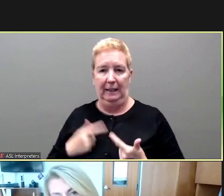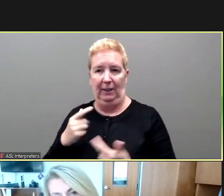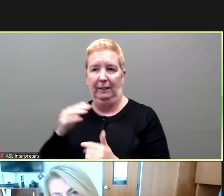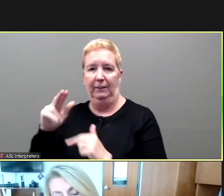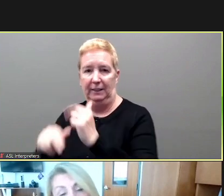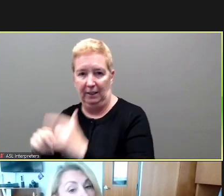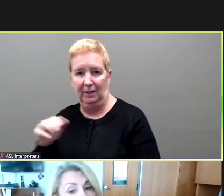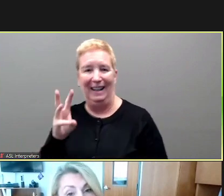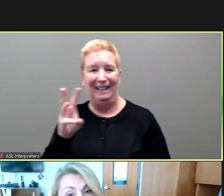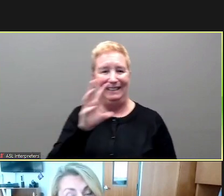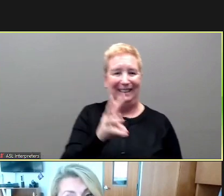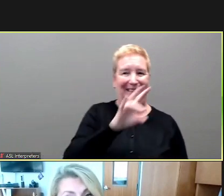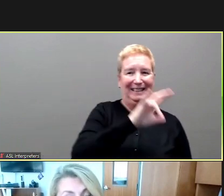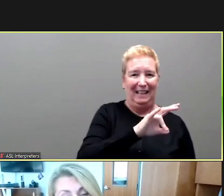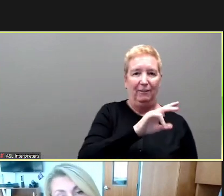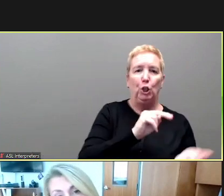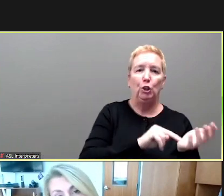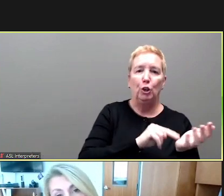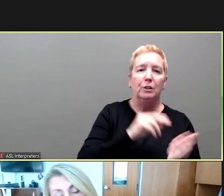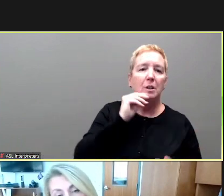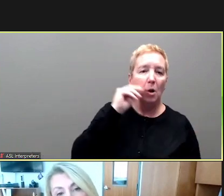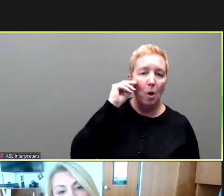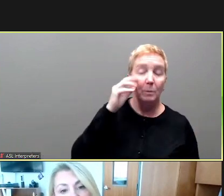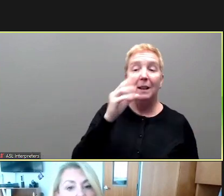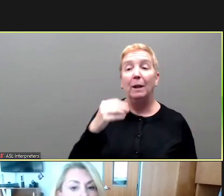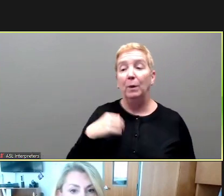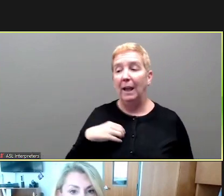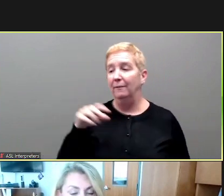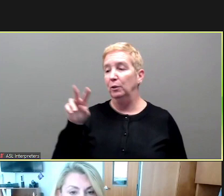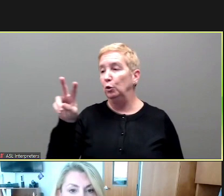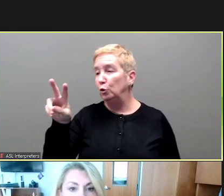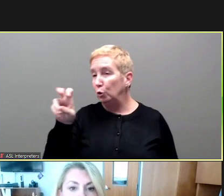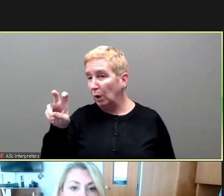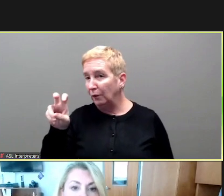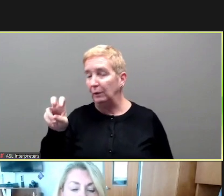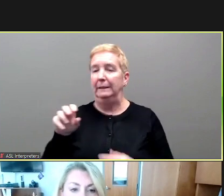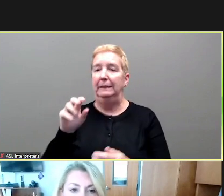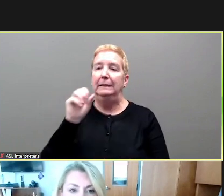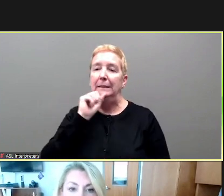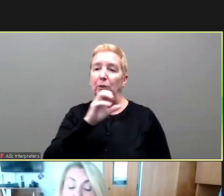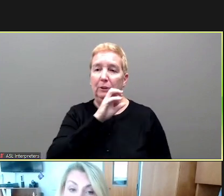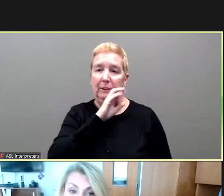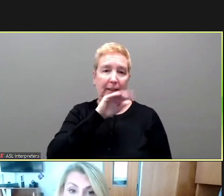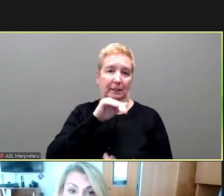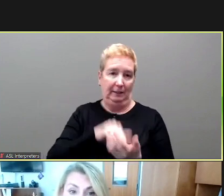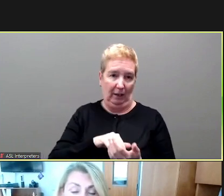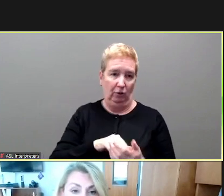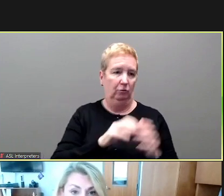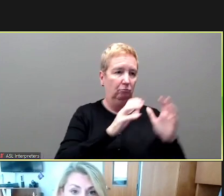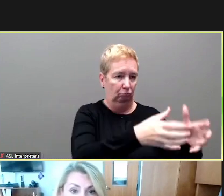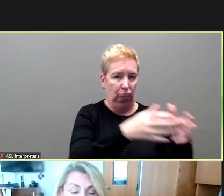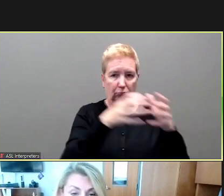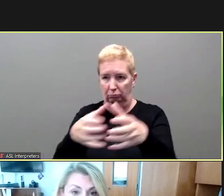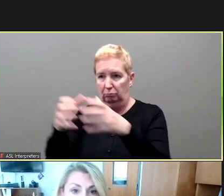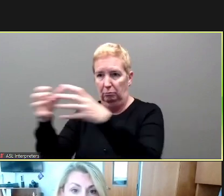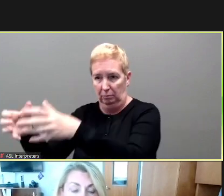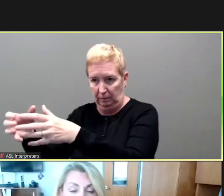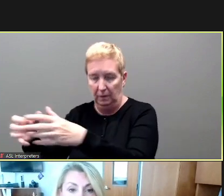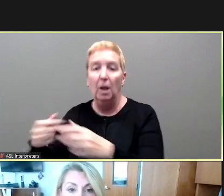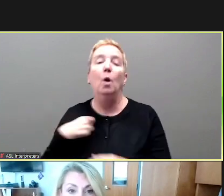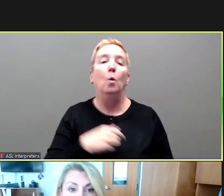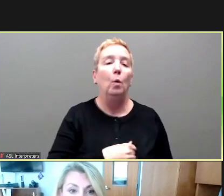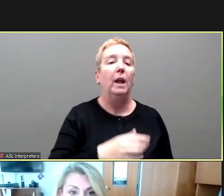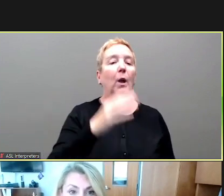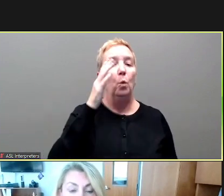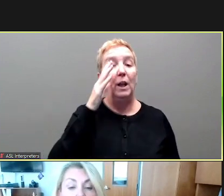nursing facilities. We also have over 200 senior sites. We will be focusing primarily or initially